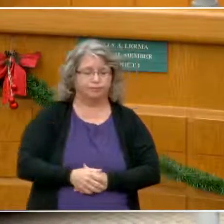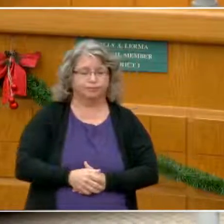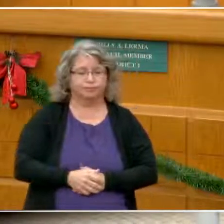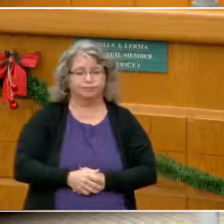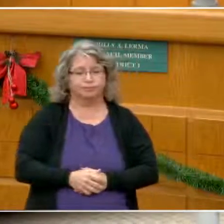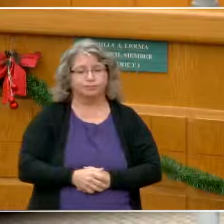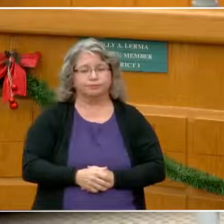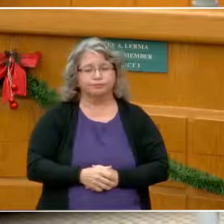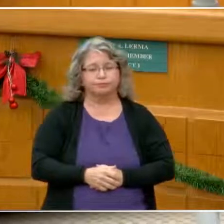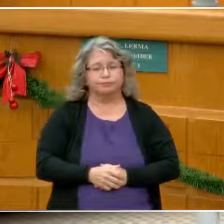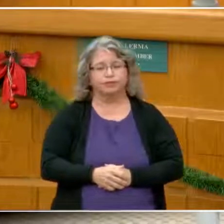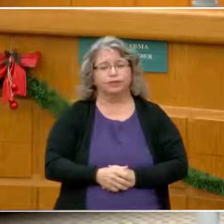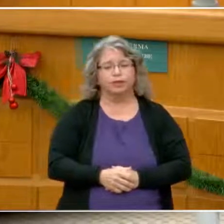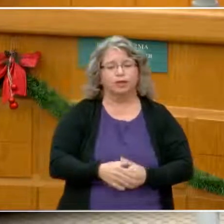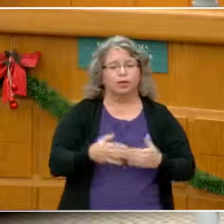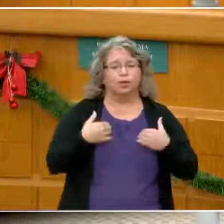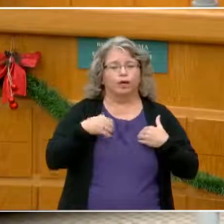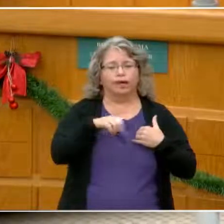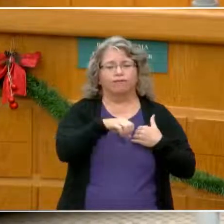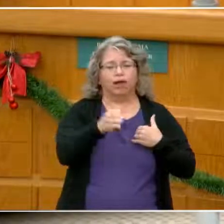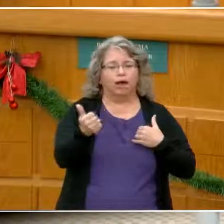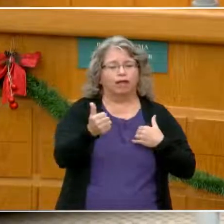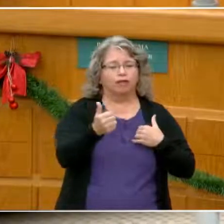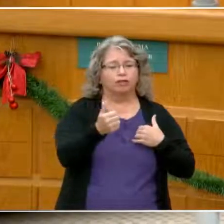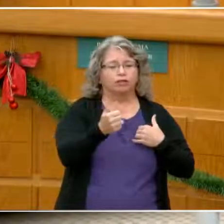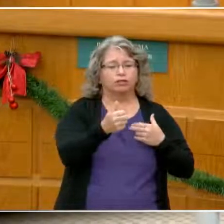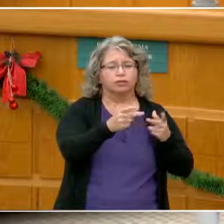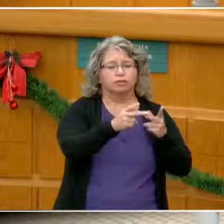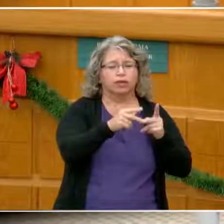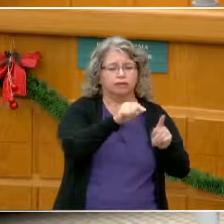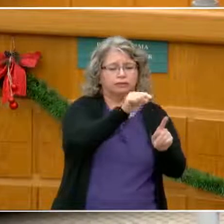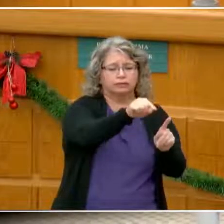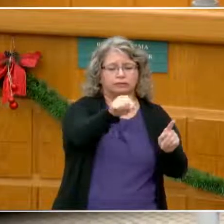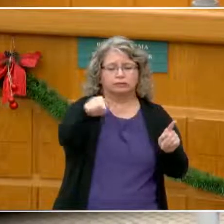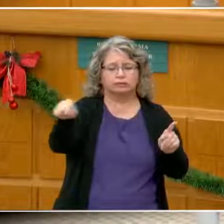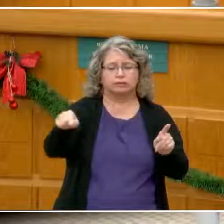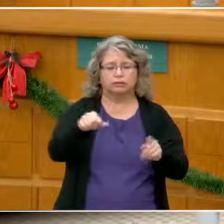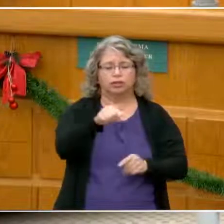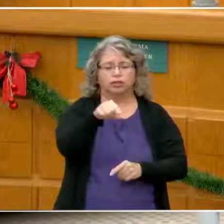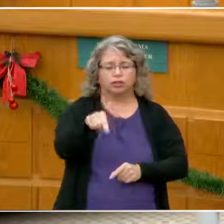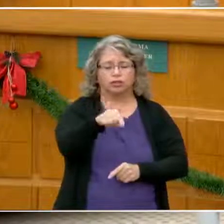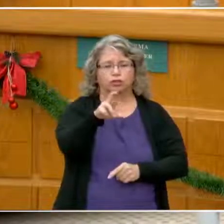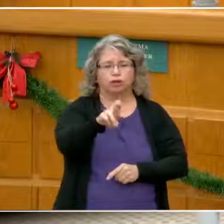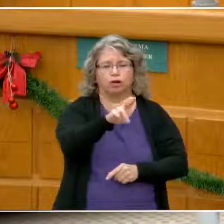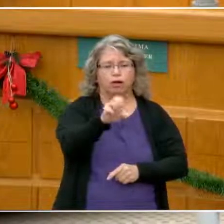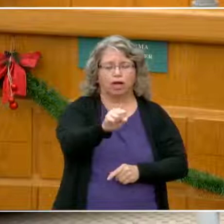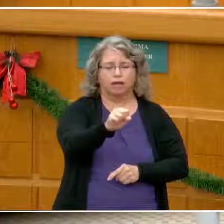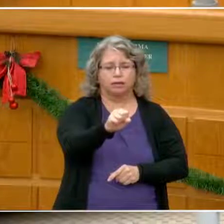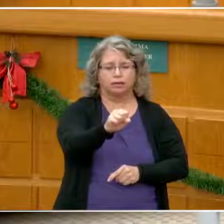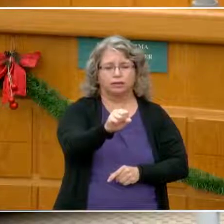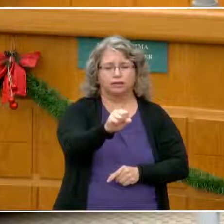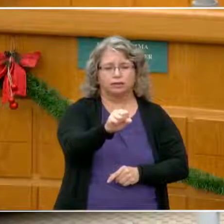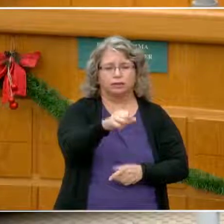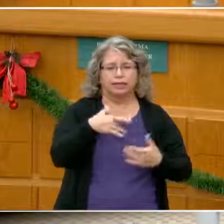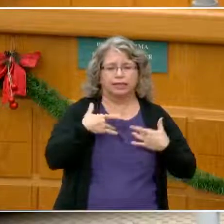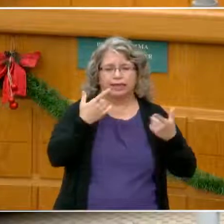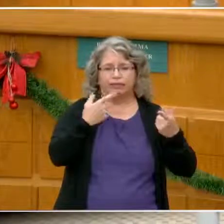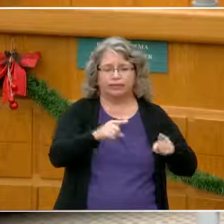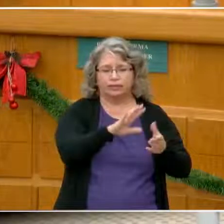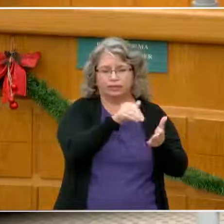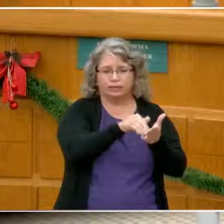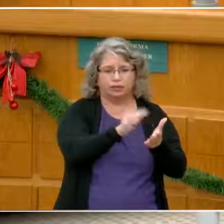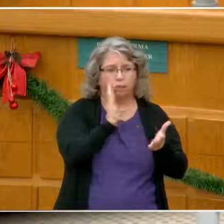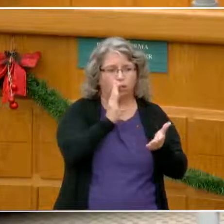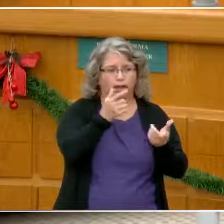We do have our off-sites available as well. Our QRS Legacy Event Center, we'll do that on Monday. We